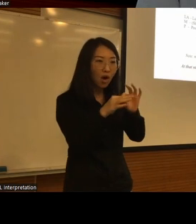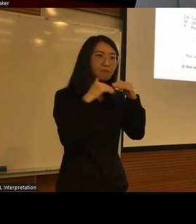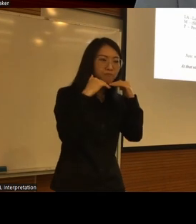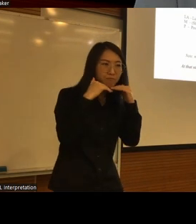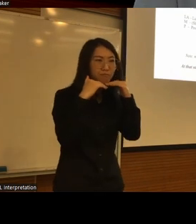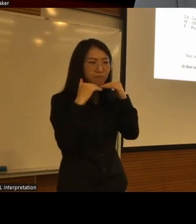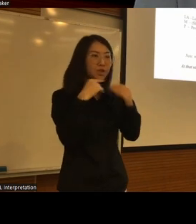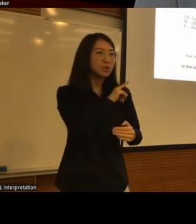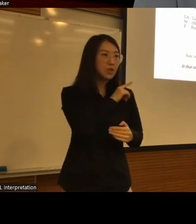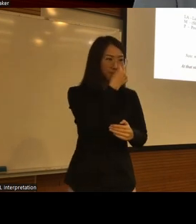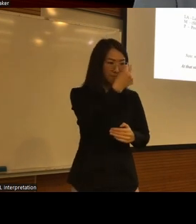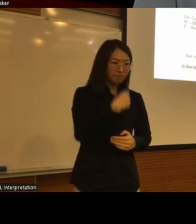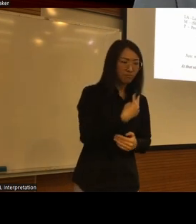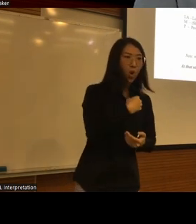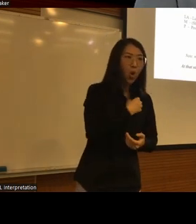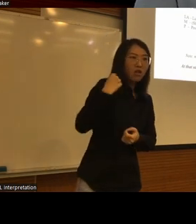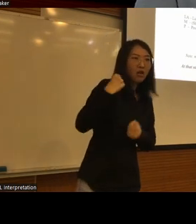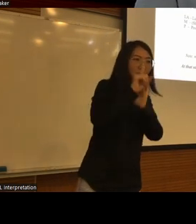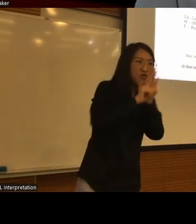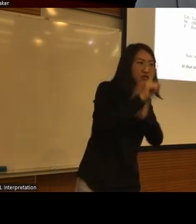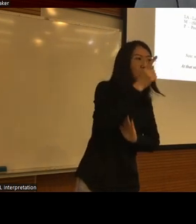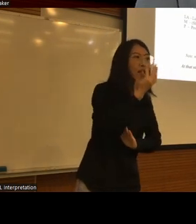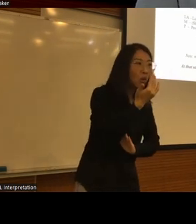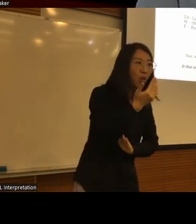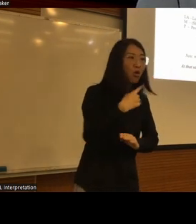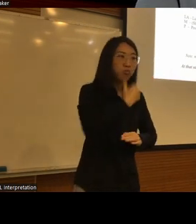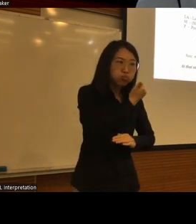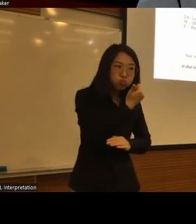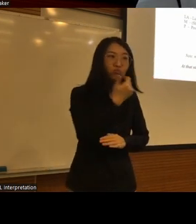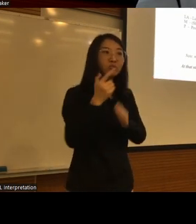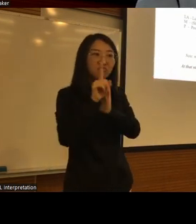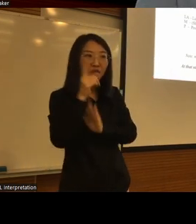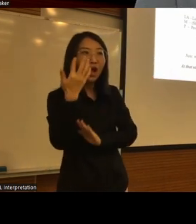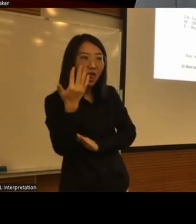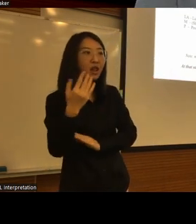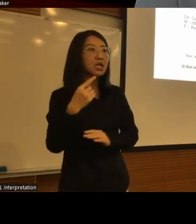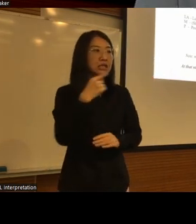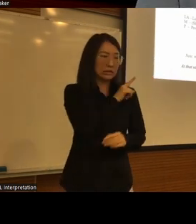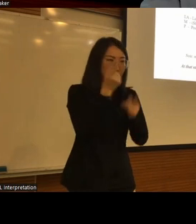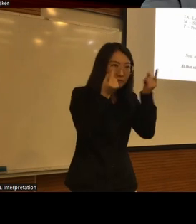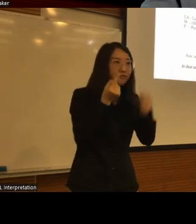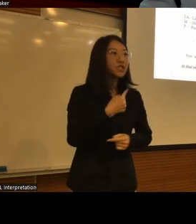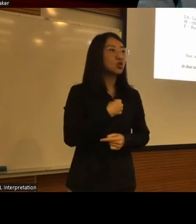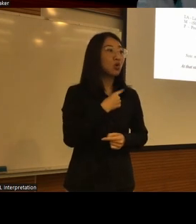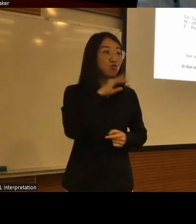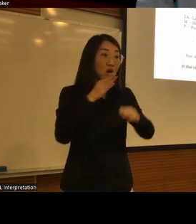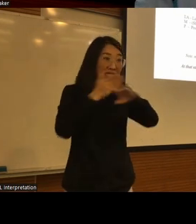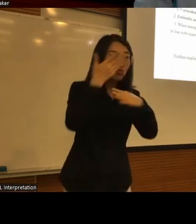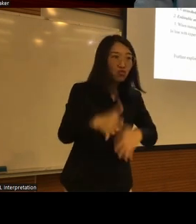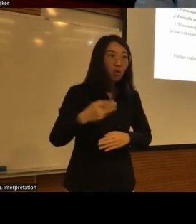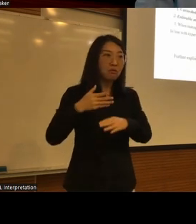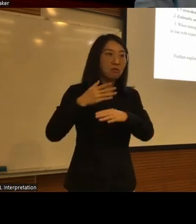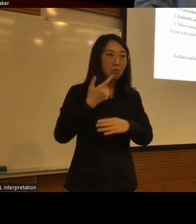he could do and what kind of phenomenon he could investigate. This is about the same kind of